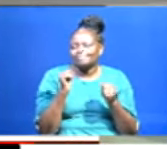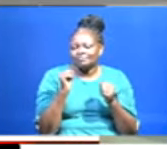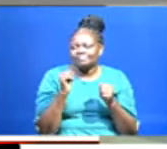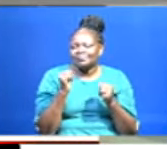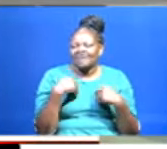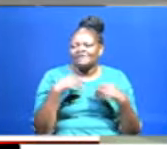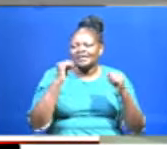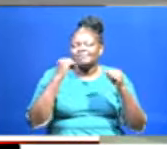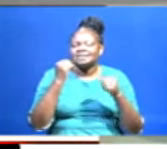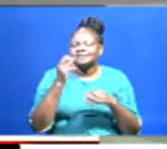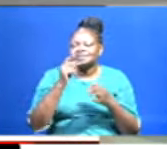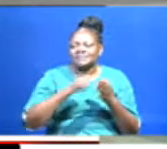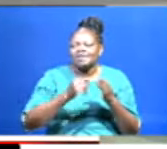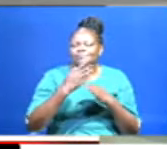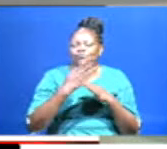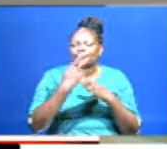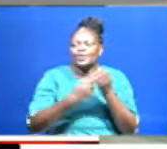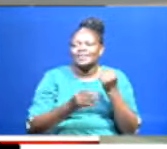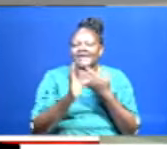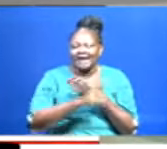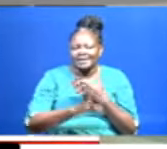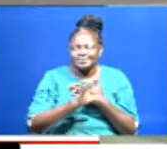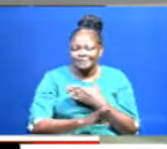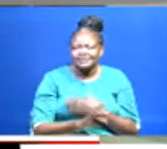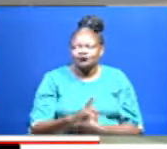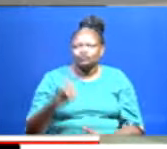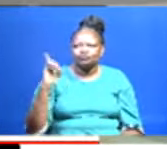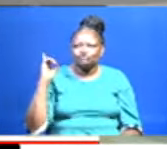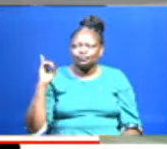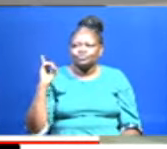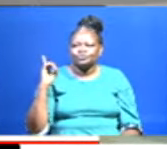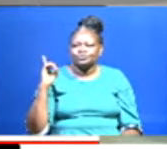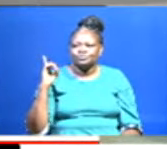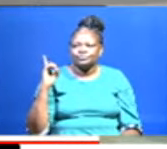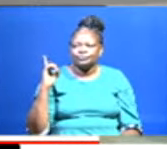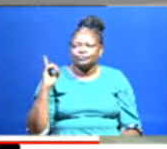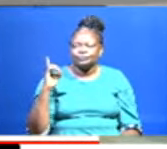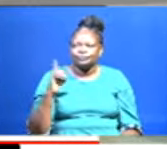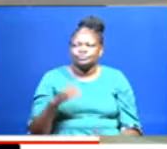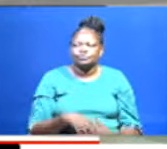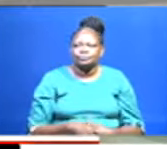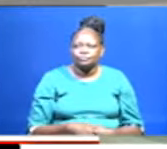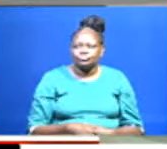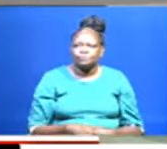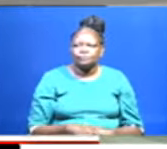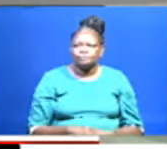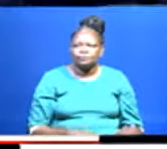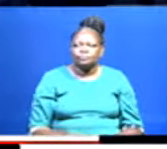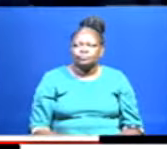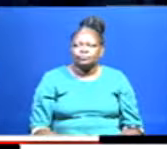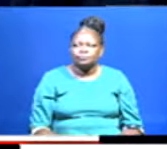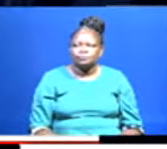countries. Here is his story on this week's episode of Military Tales.